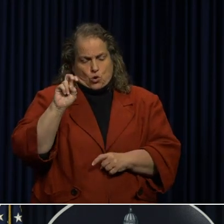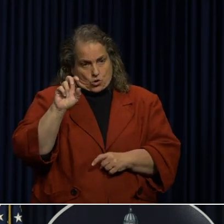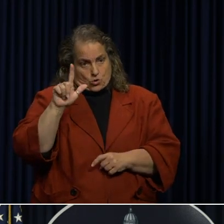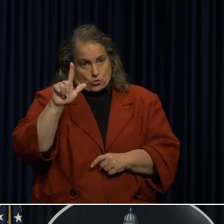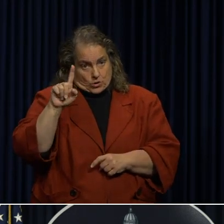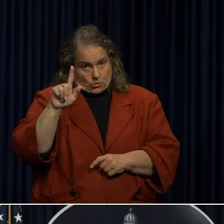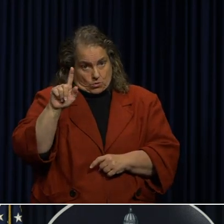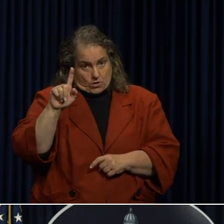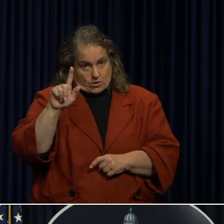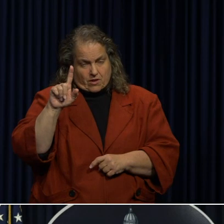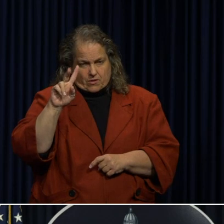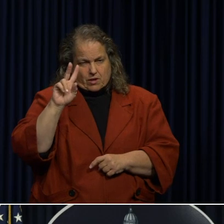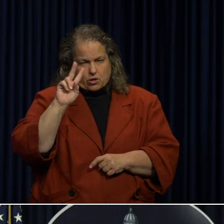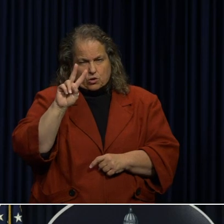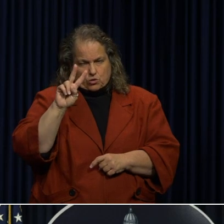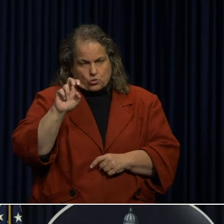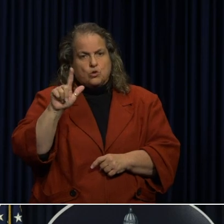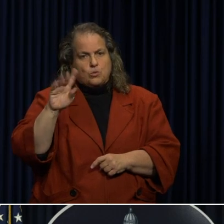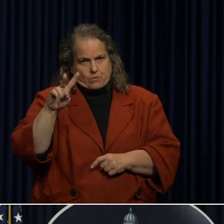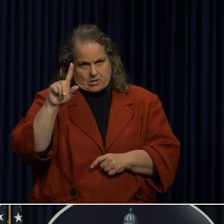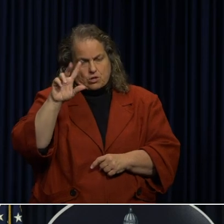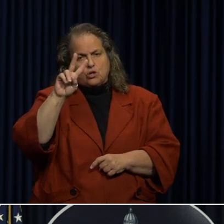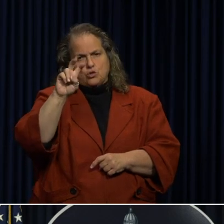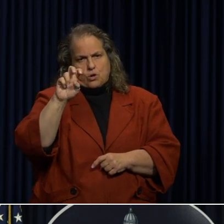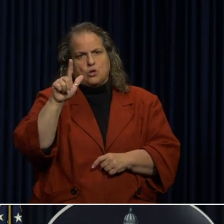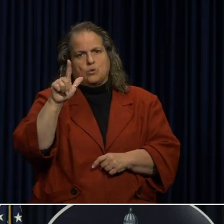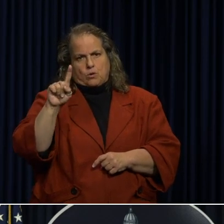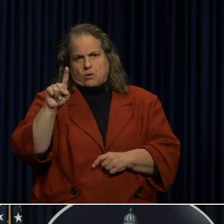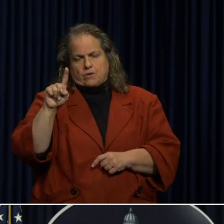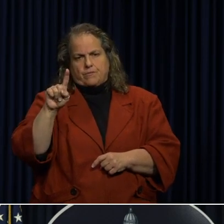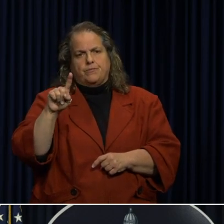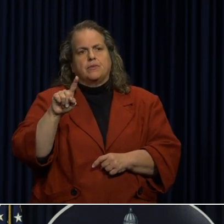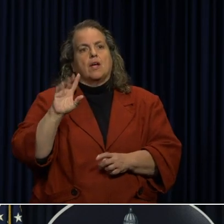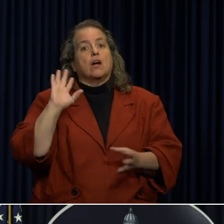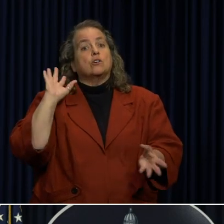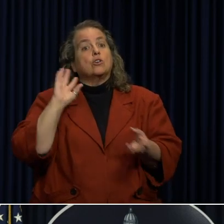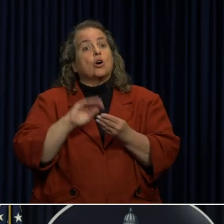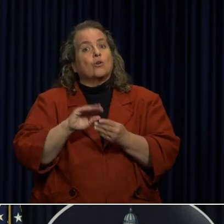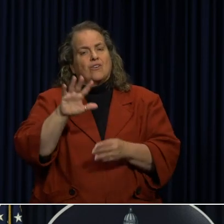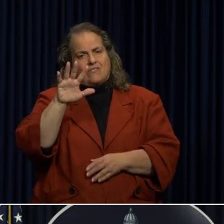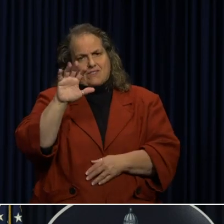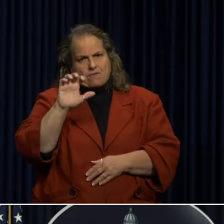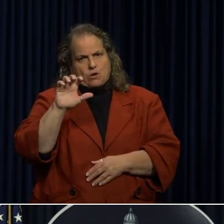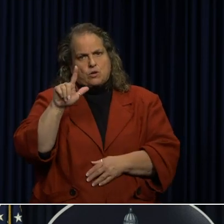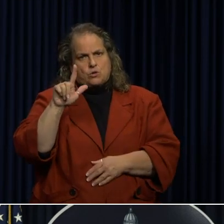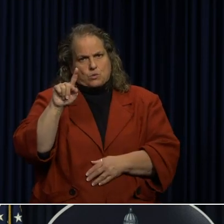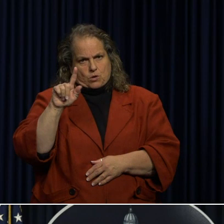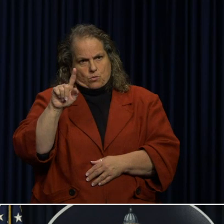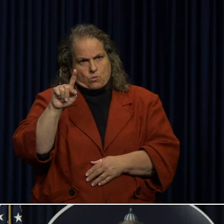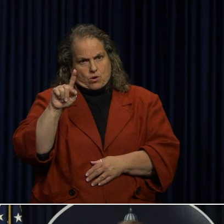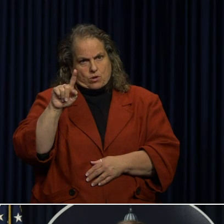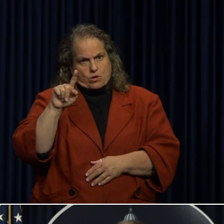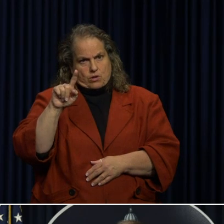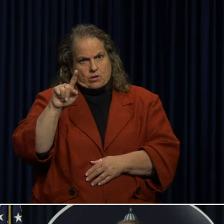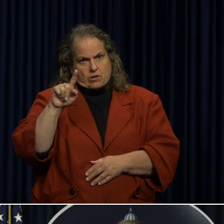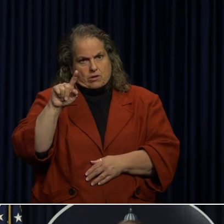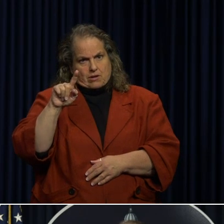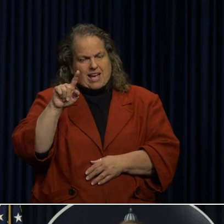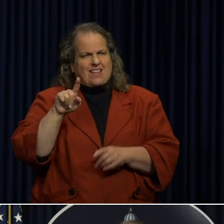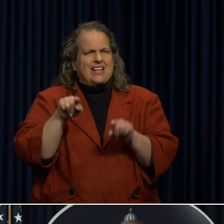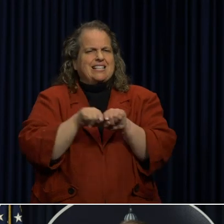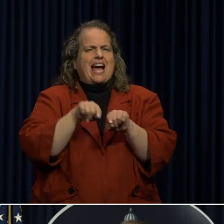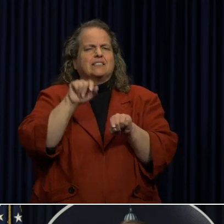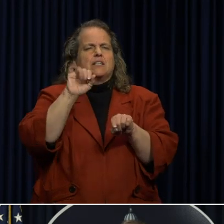221. I believe that's 221 instead of 321. Our total is 521 for this was as